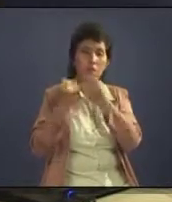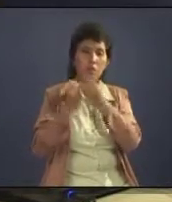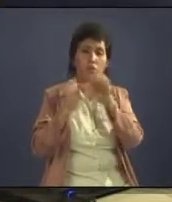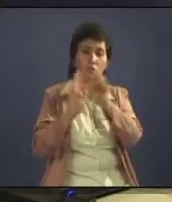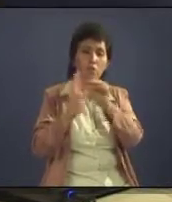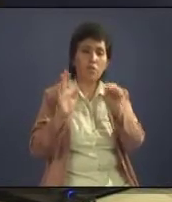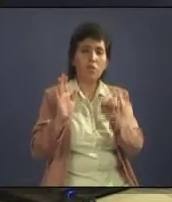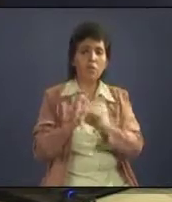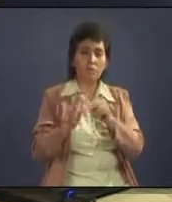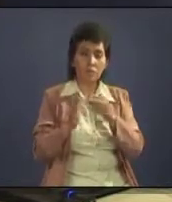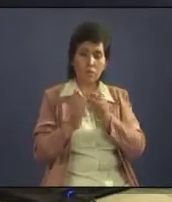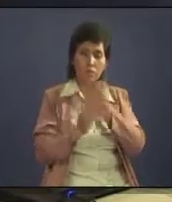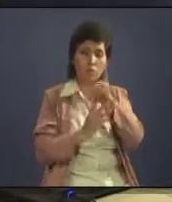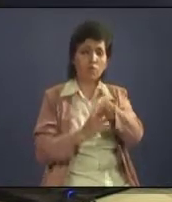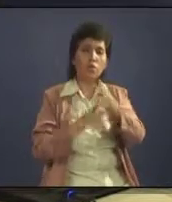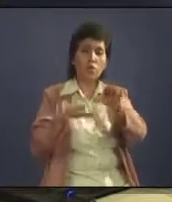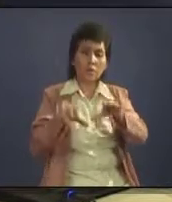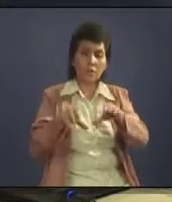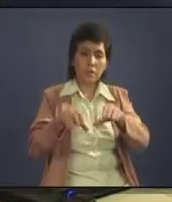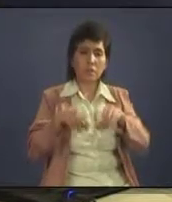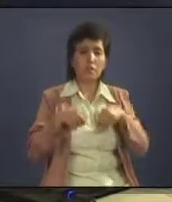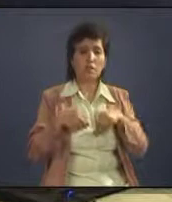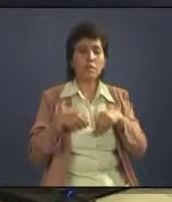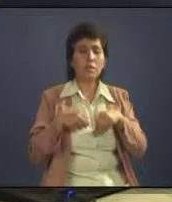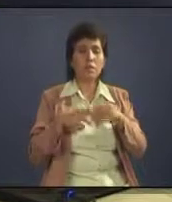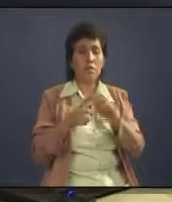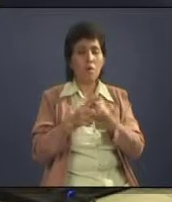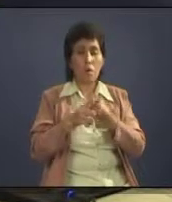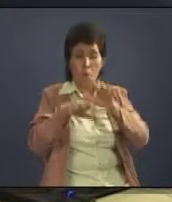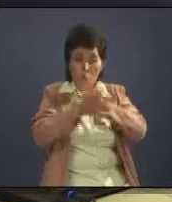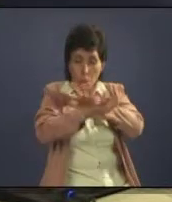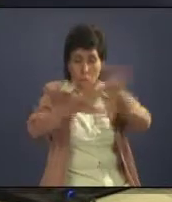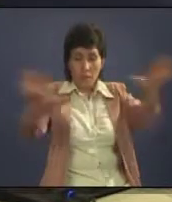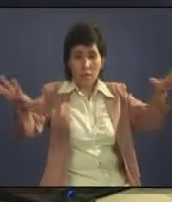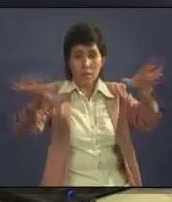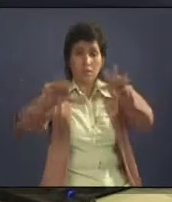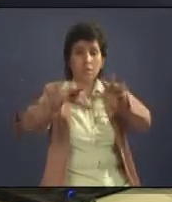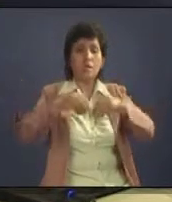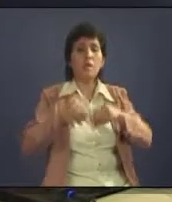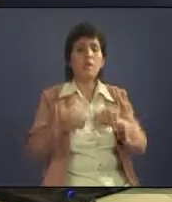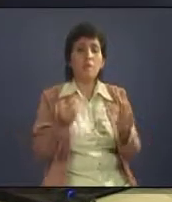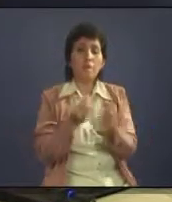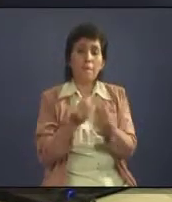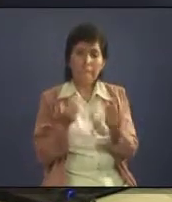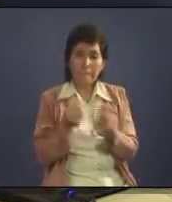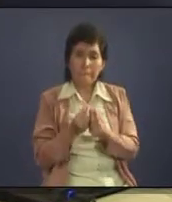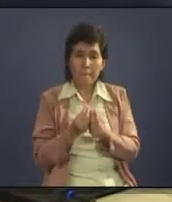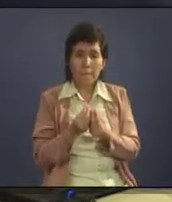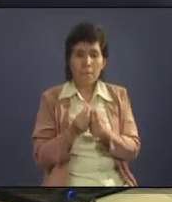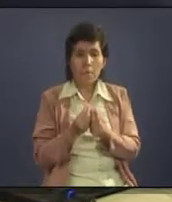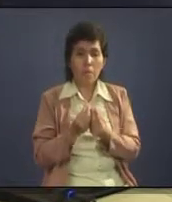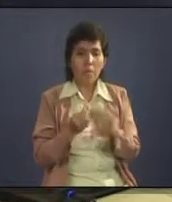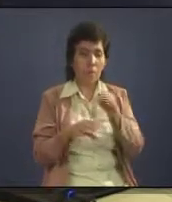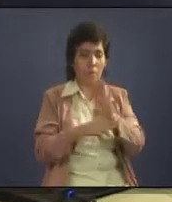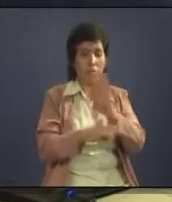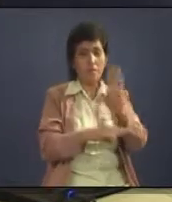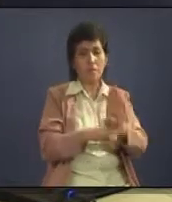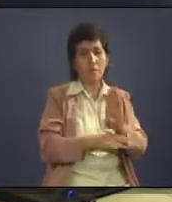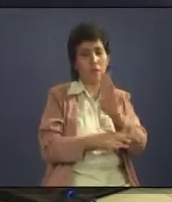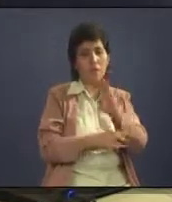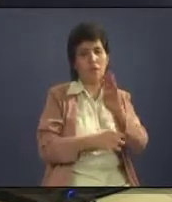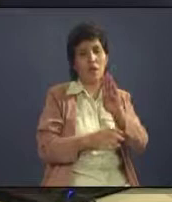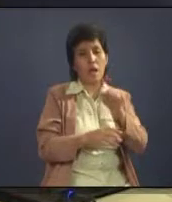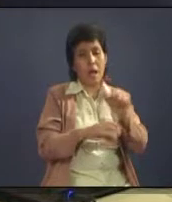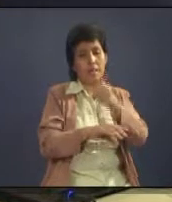see that through acceptance or through a wider exposure, people are getting more accustomed to